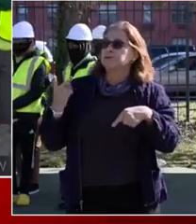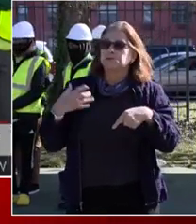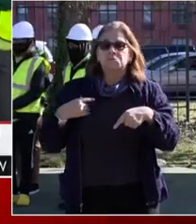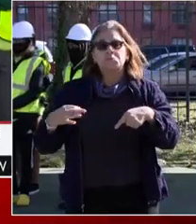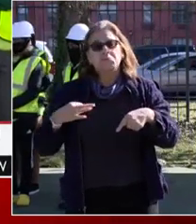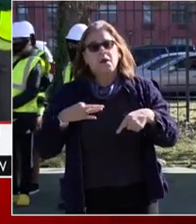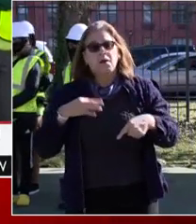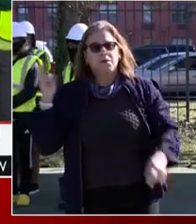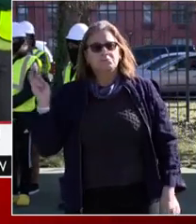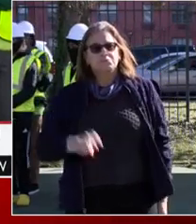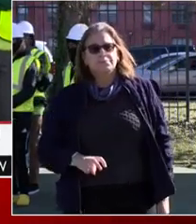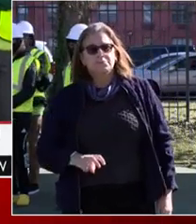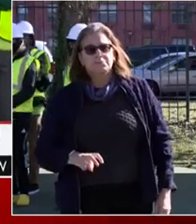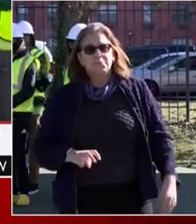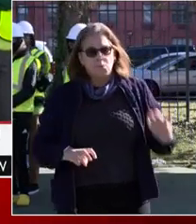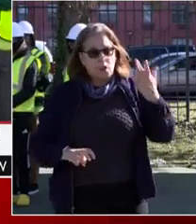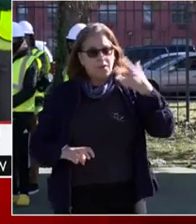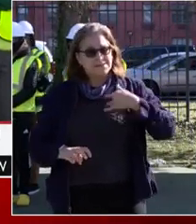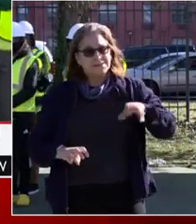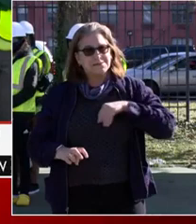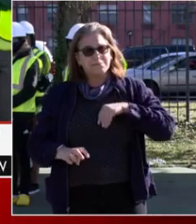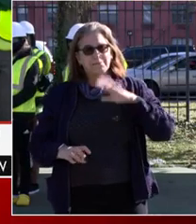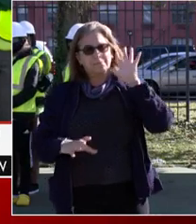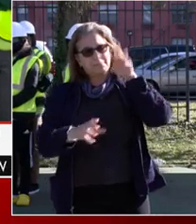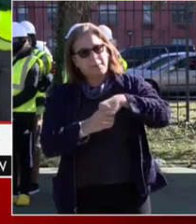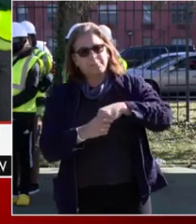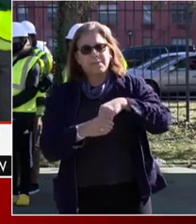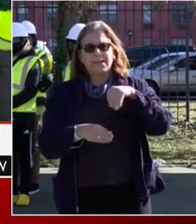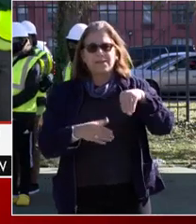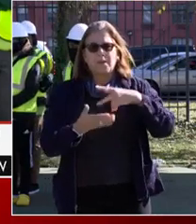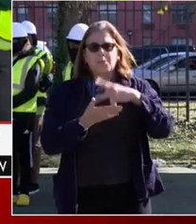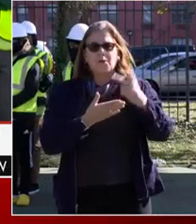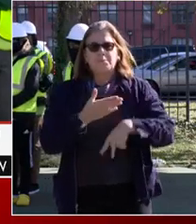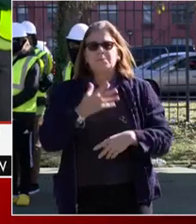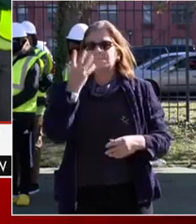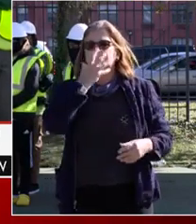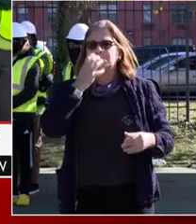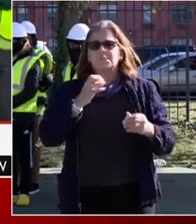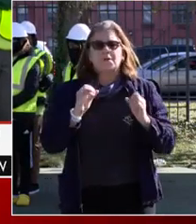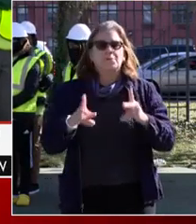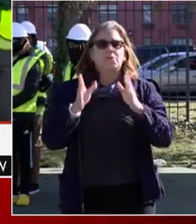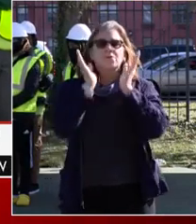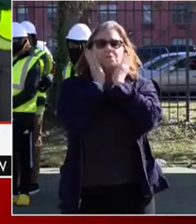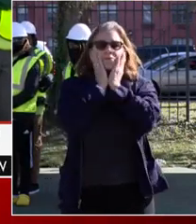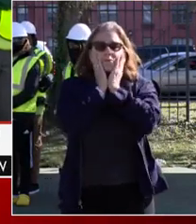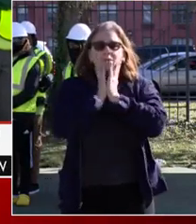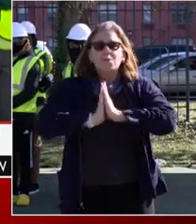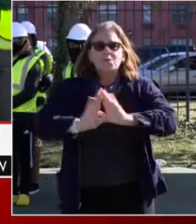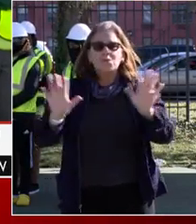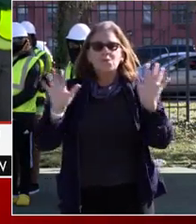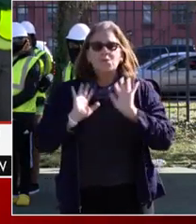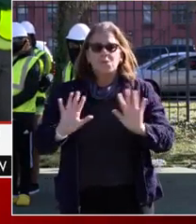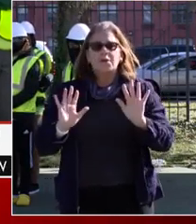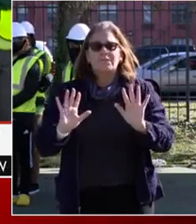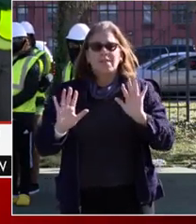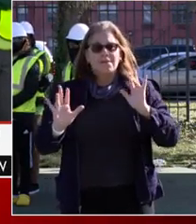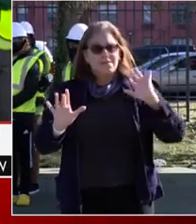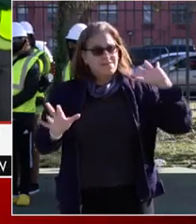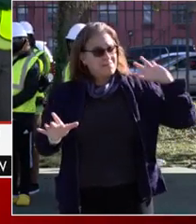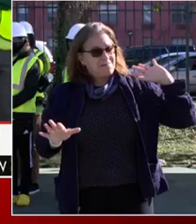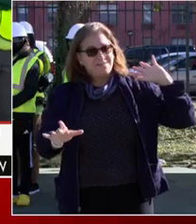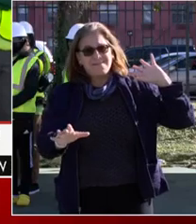accepted in this program, and I got the chance. And today, I'm